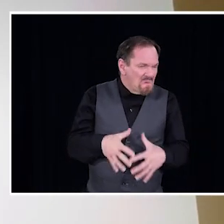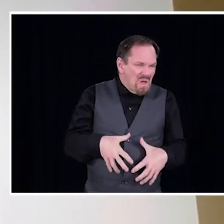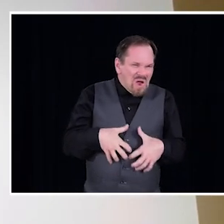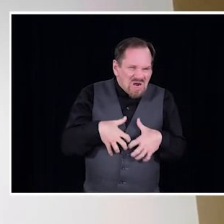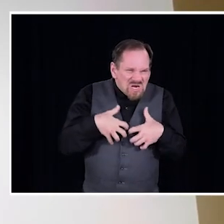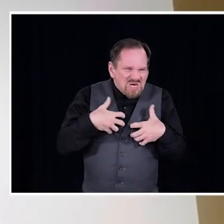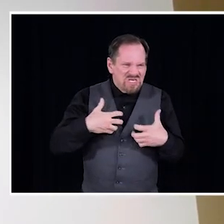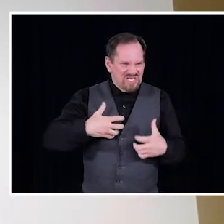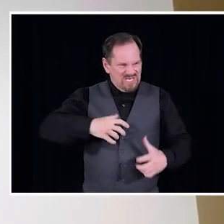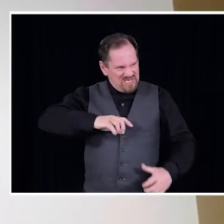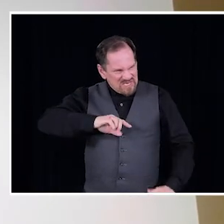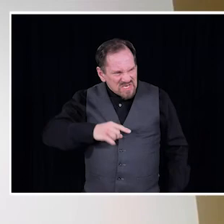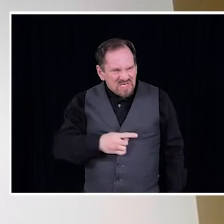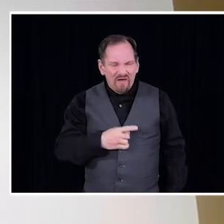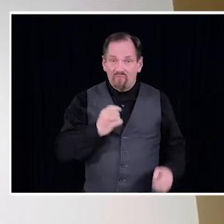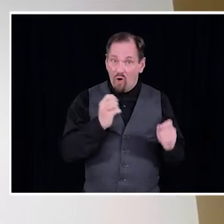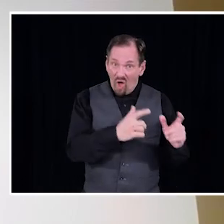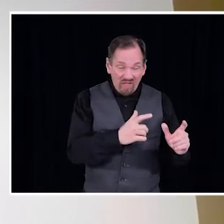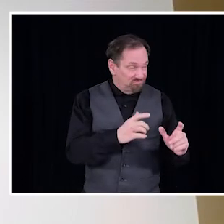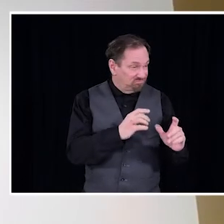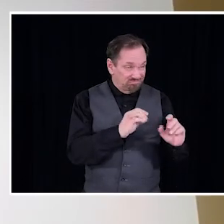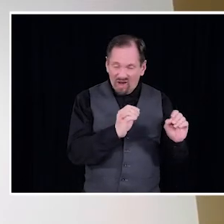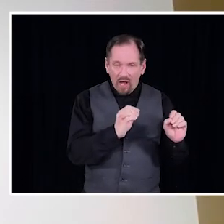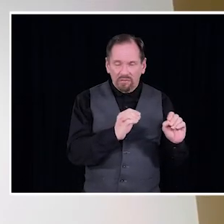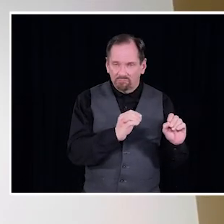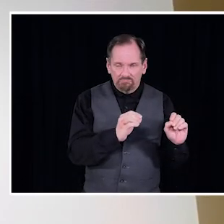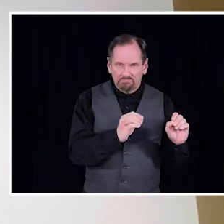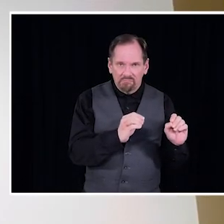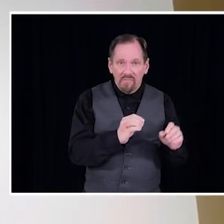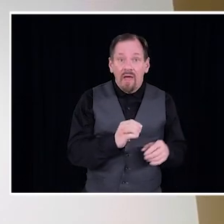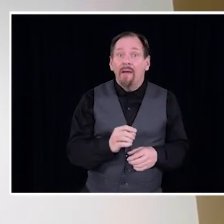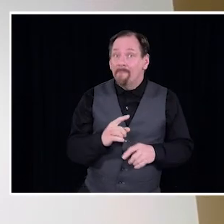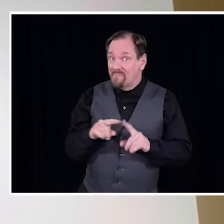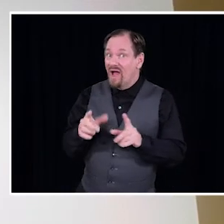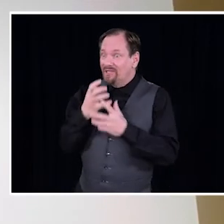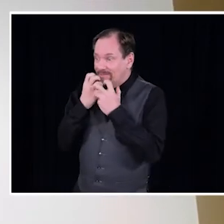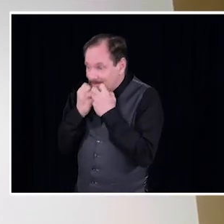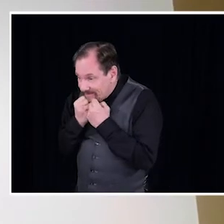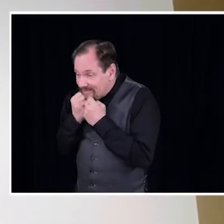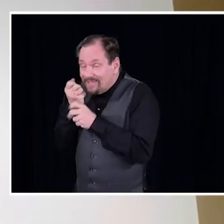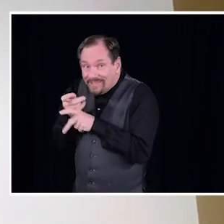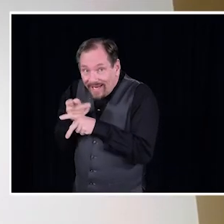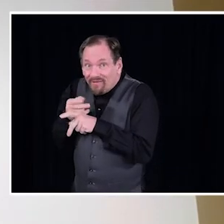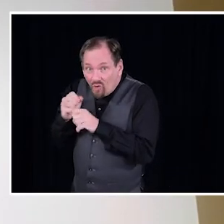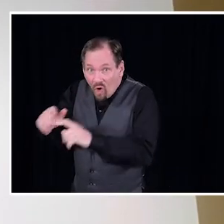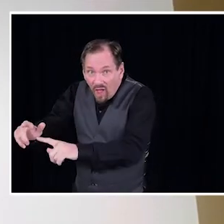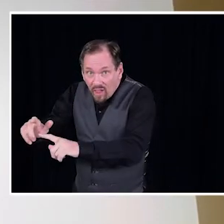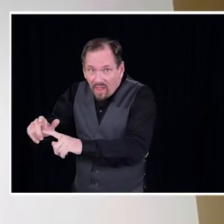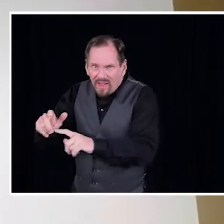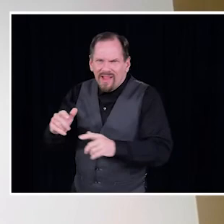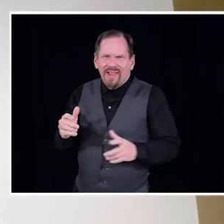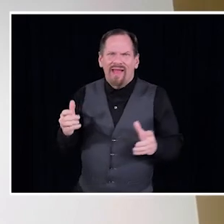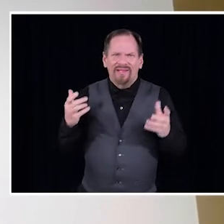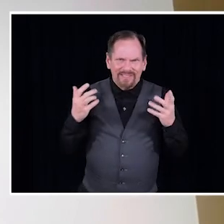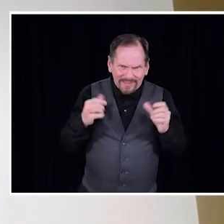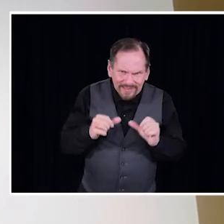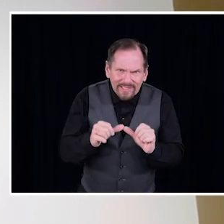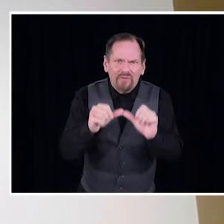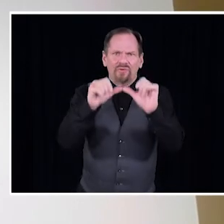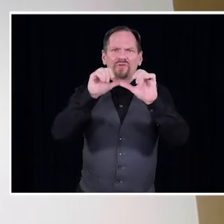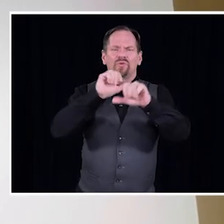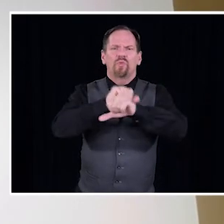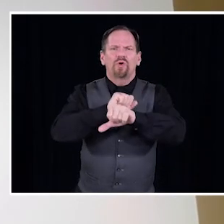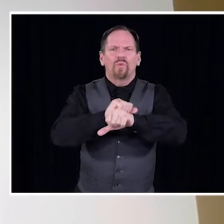none, with charity for all, let us strive to finish the work we are in, to bind up the nation's